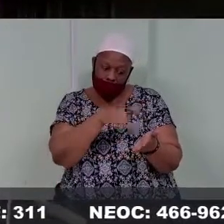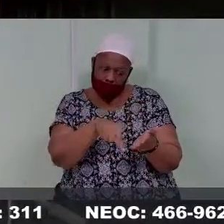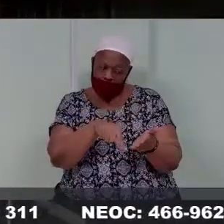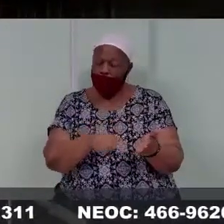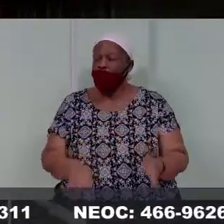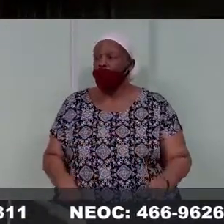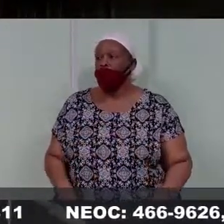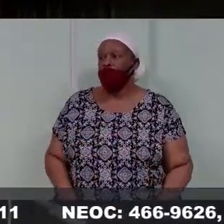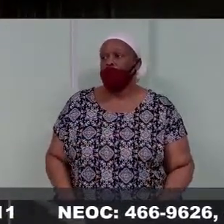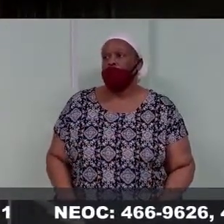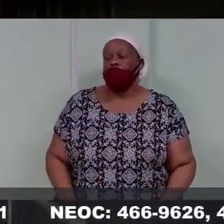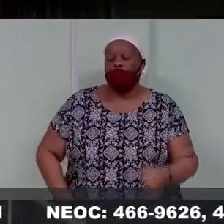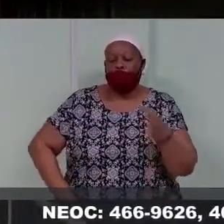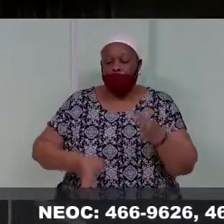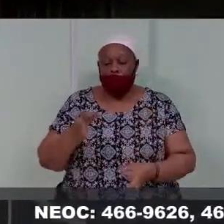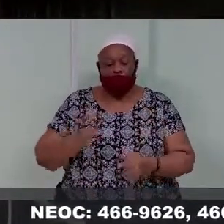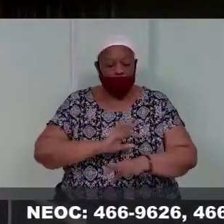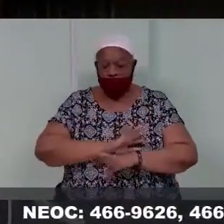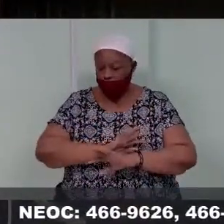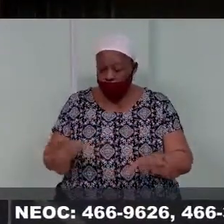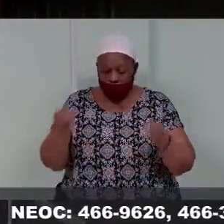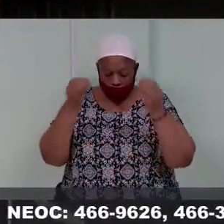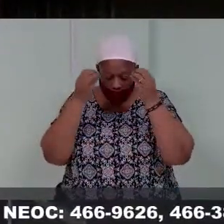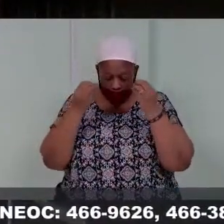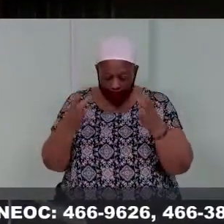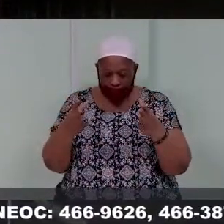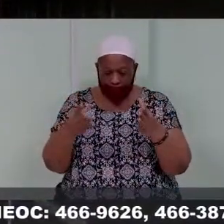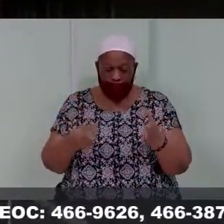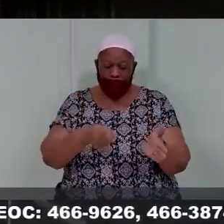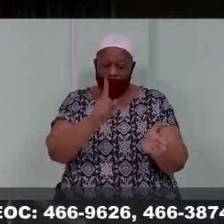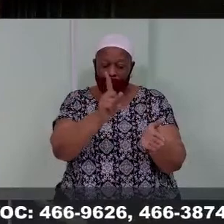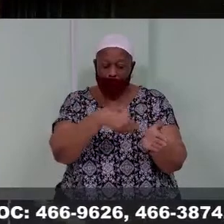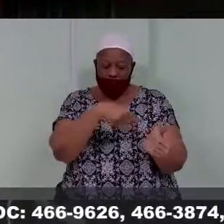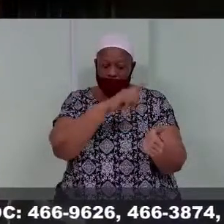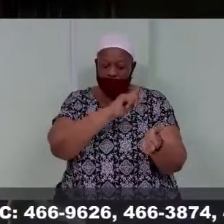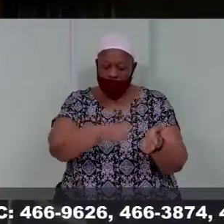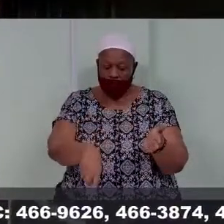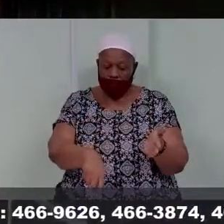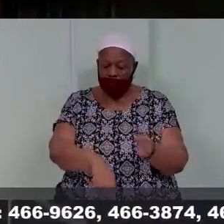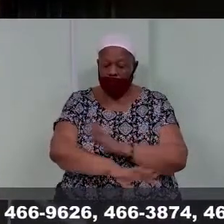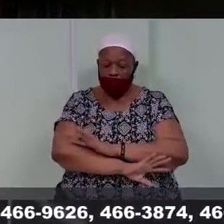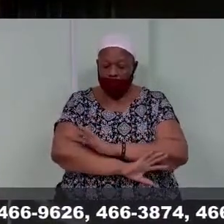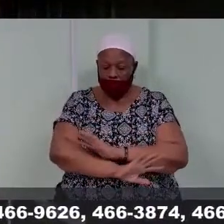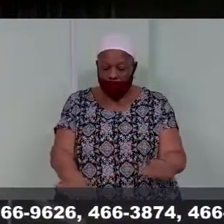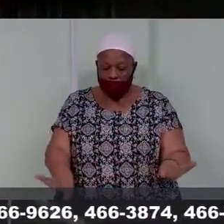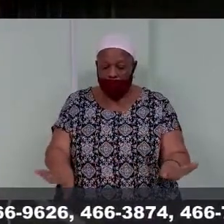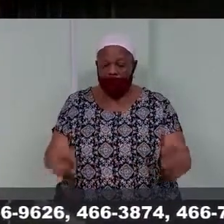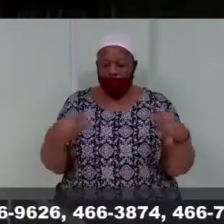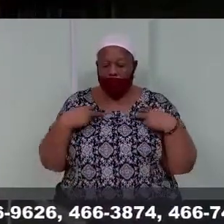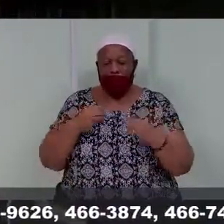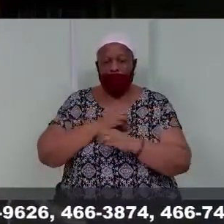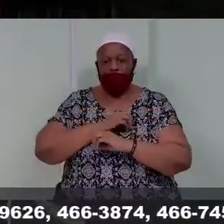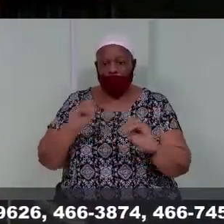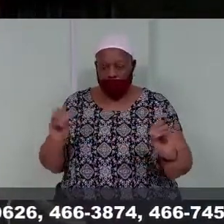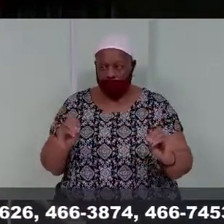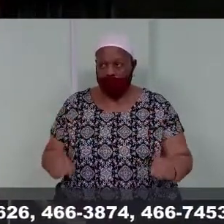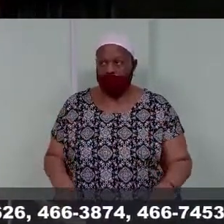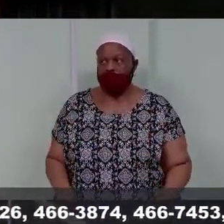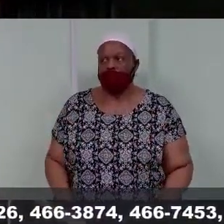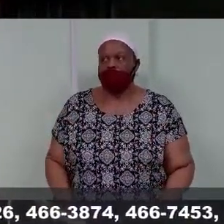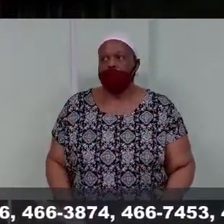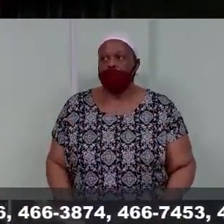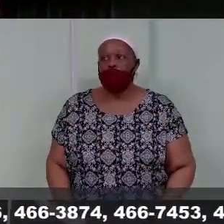you if you violate the terms and conditions. As Dr. Wilkinson said, these terms and conditions are